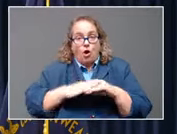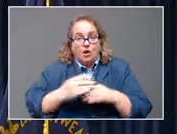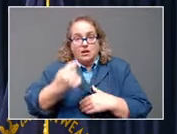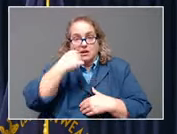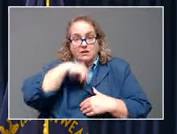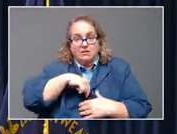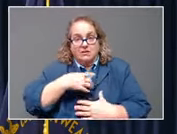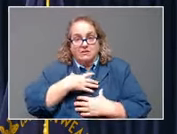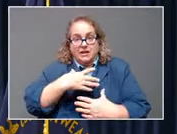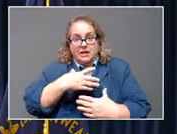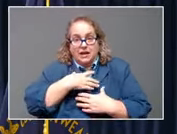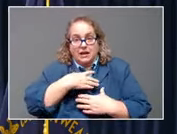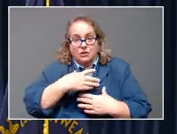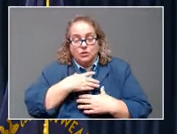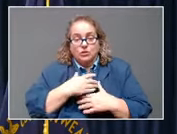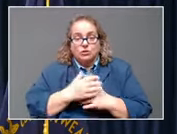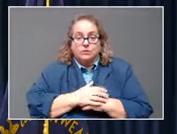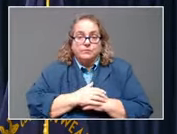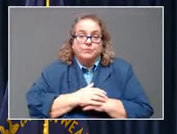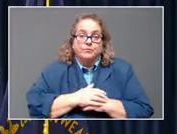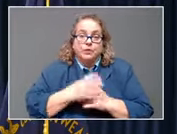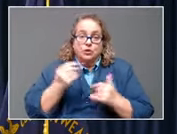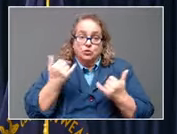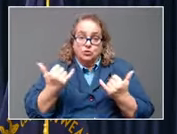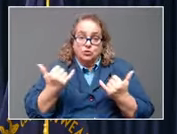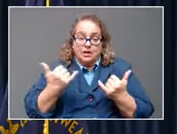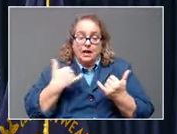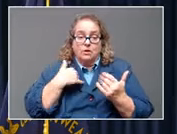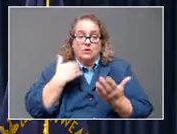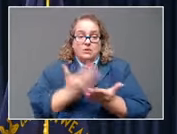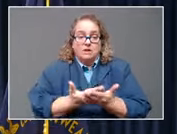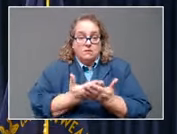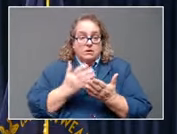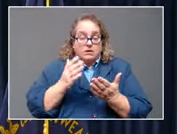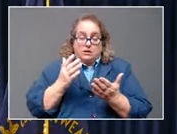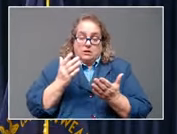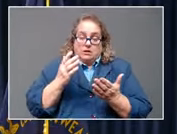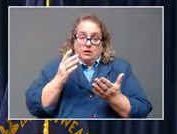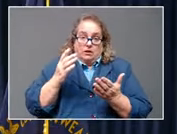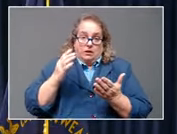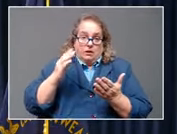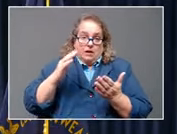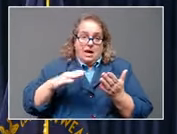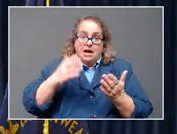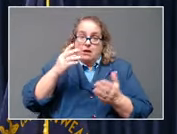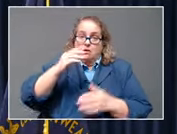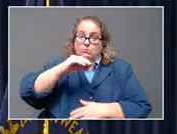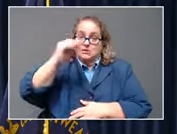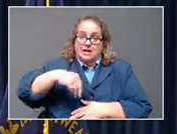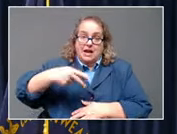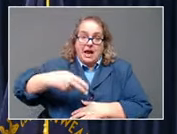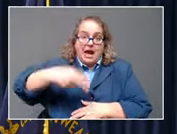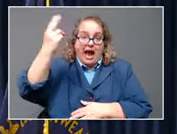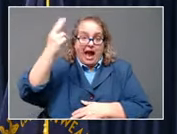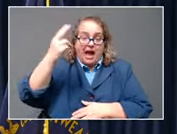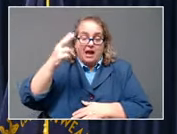ventilator. And today we've reached an all-time high in positivity rate at